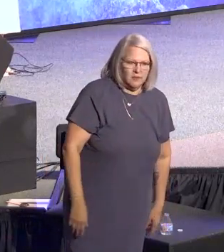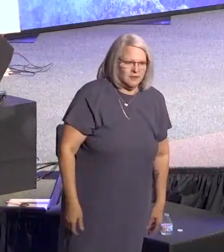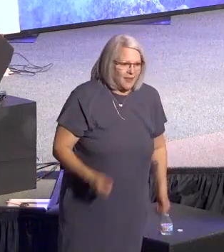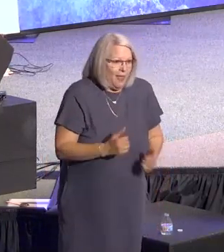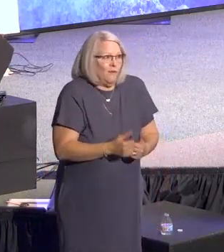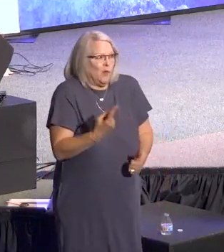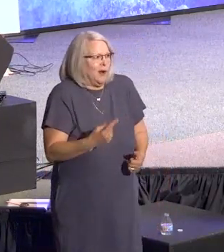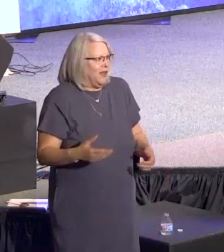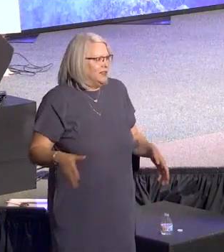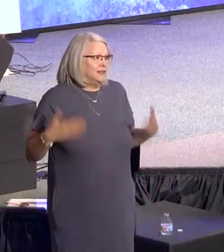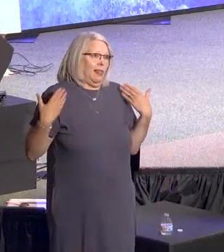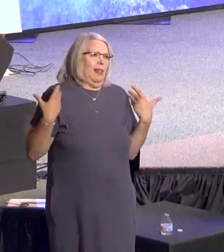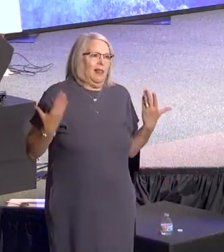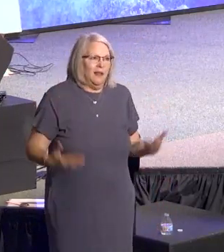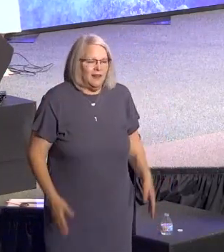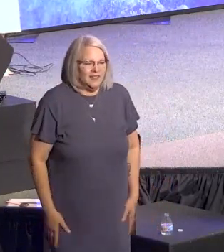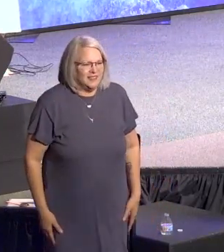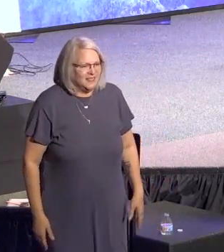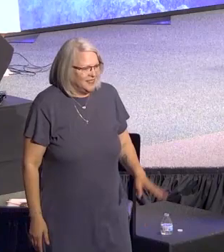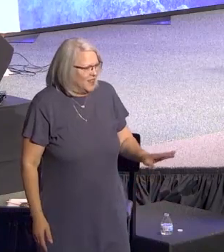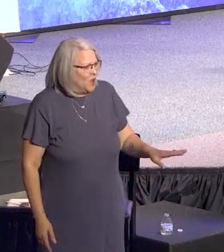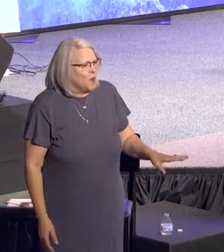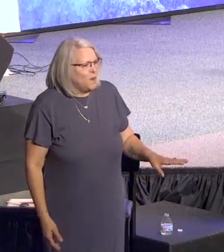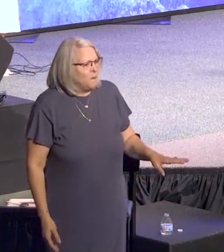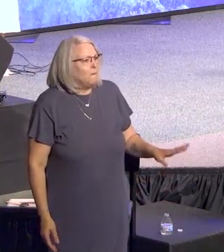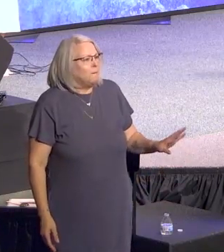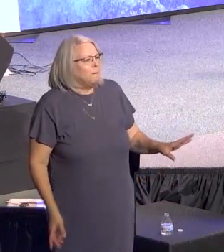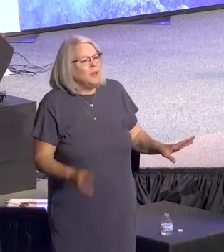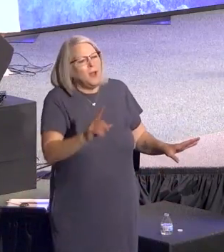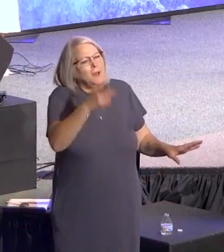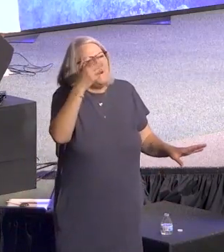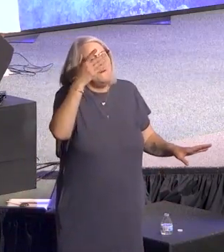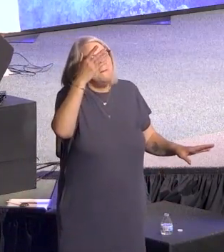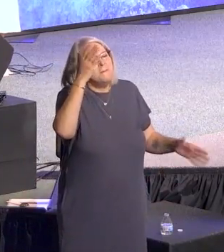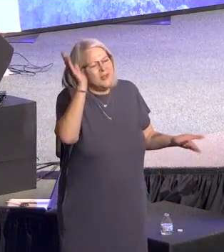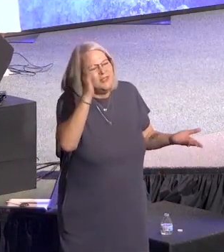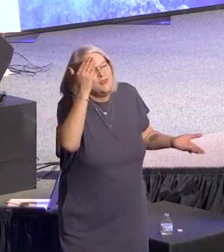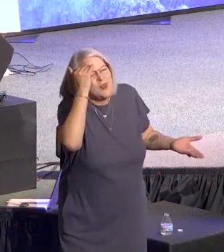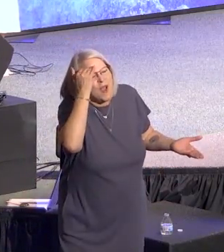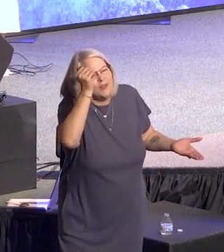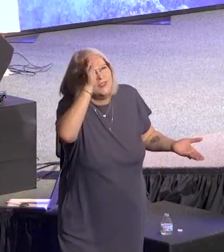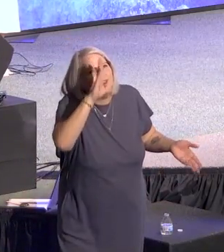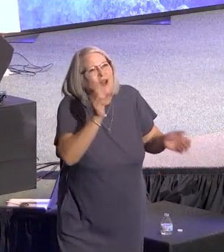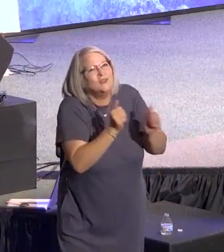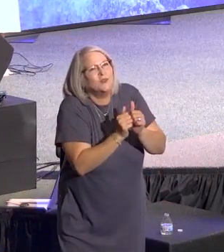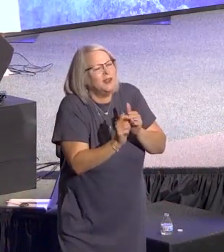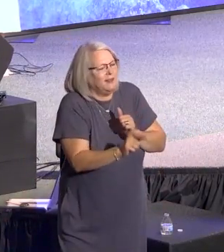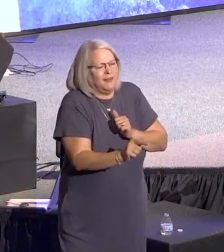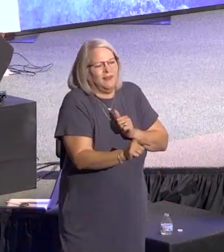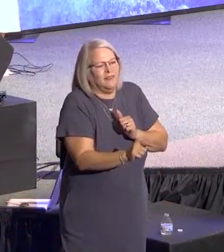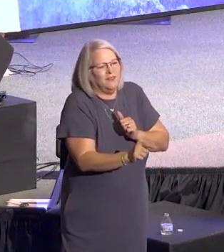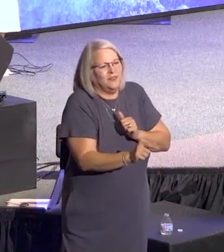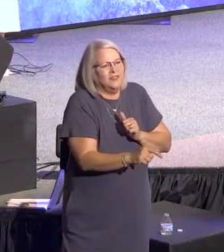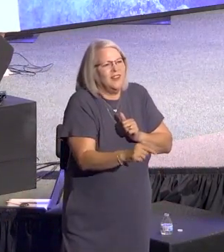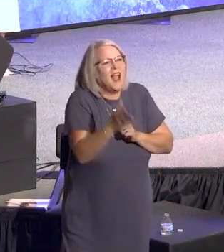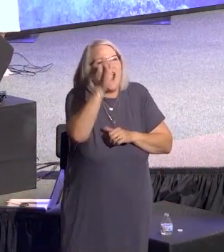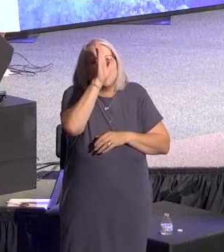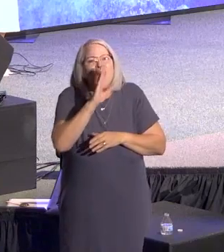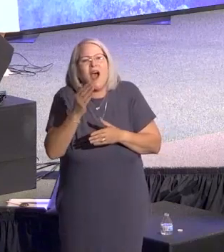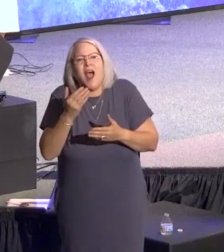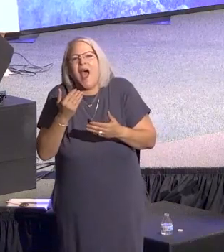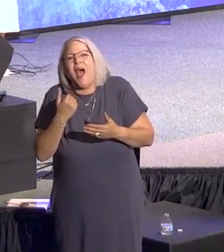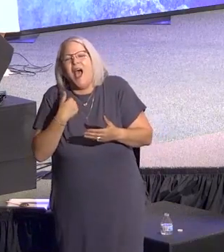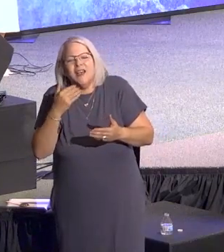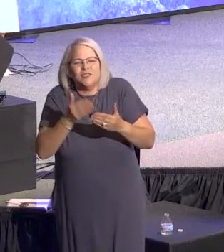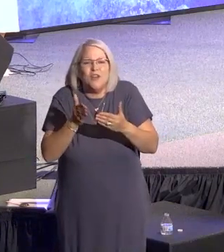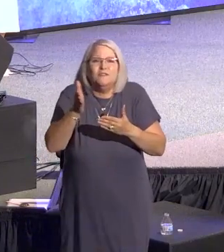you're going through, you're going to get there because God is with you and God has a future for you. And I'm not saying